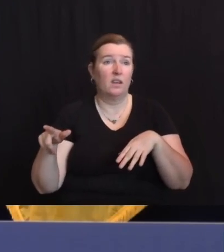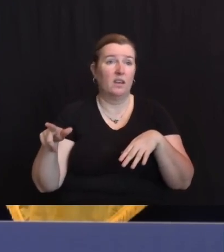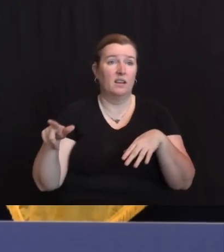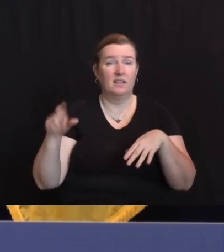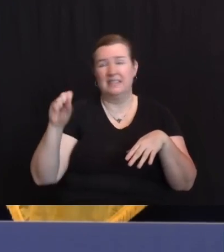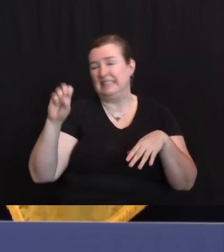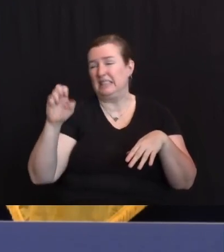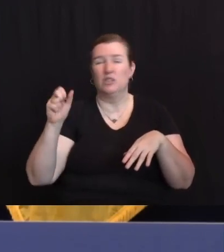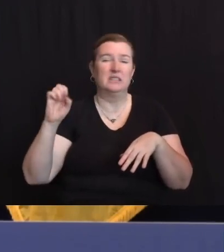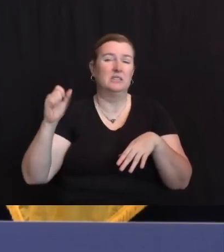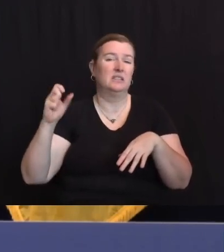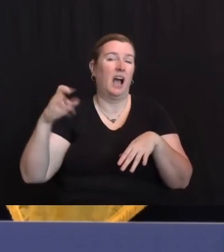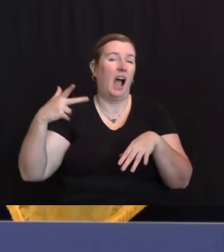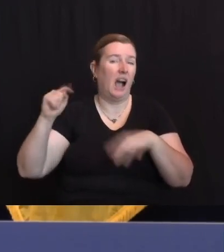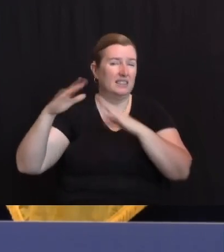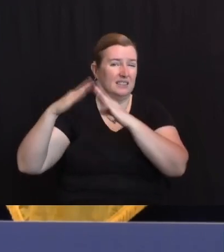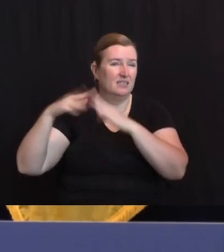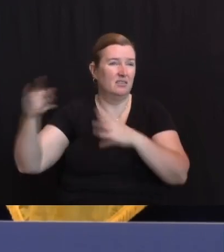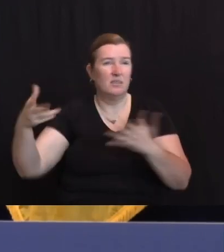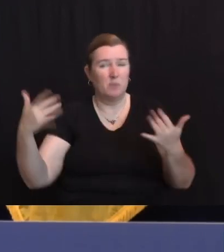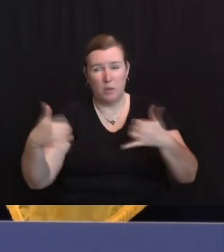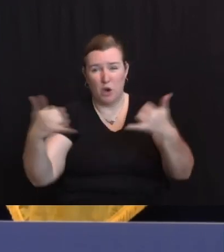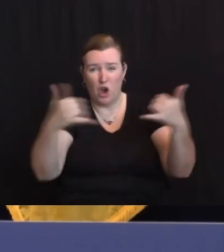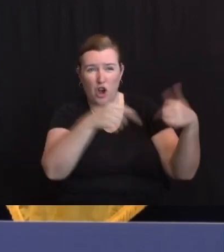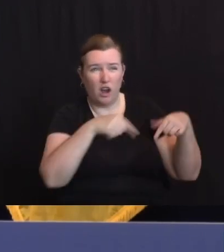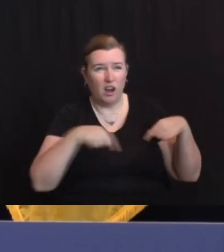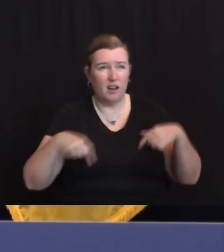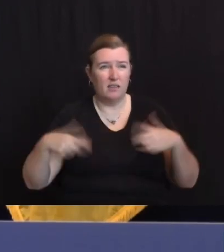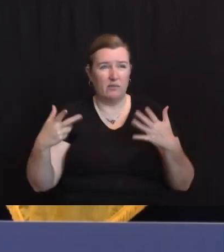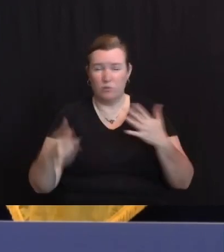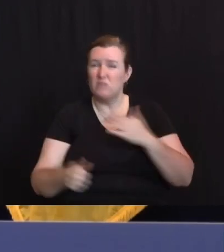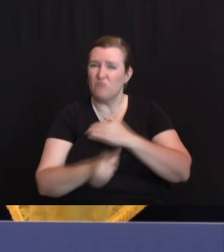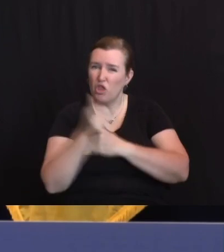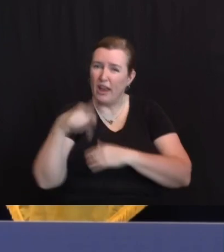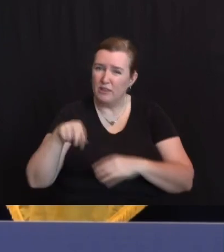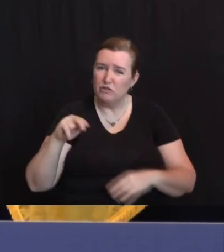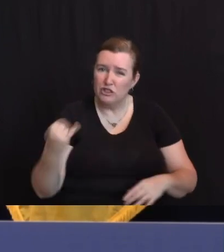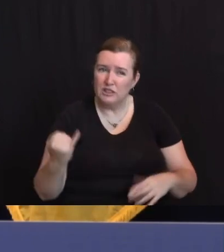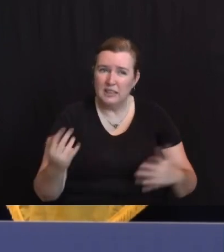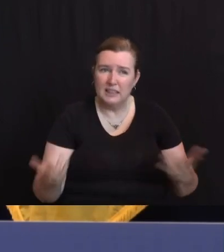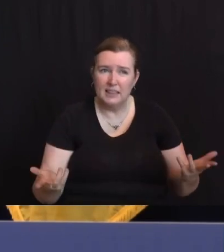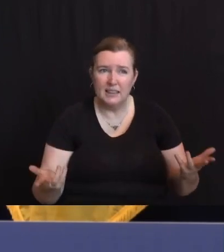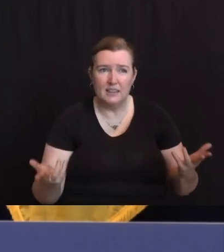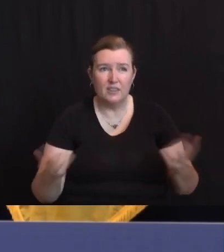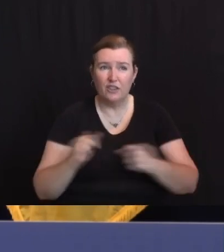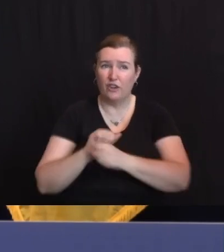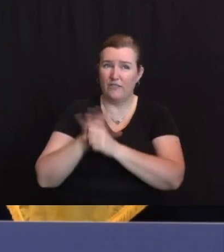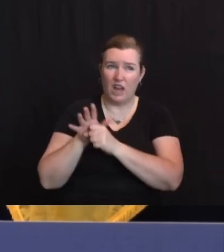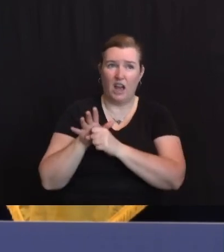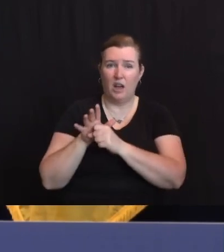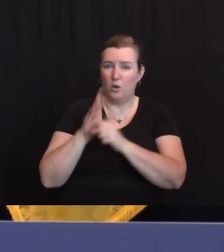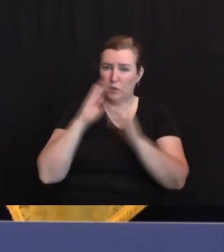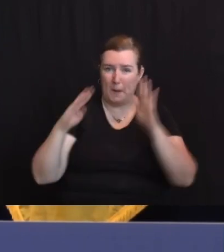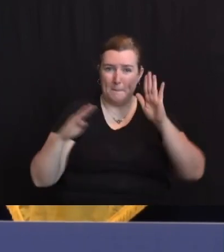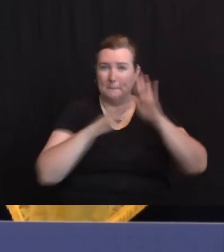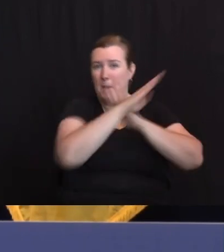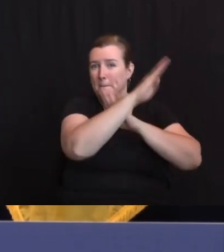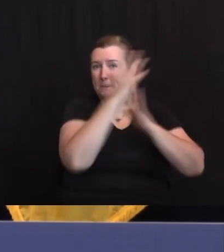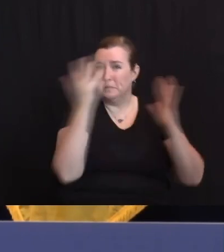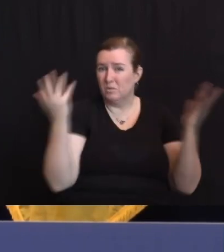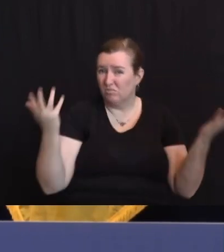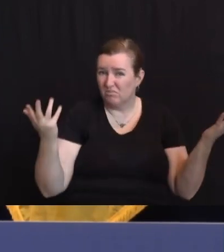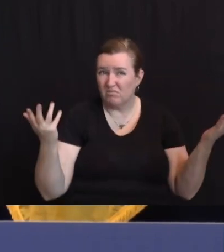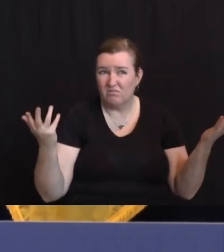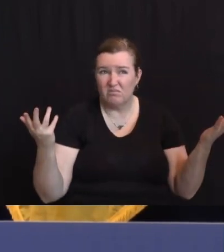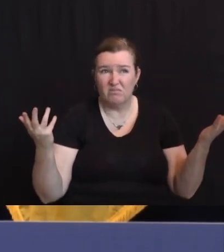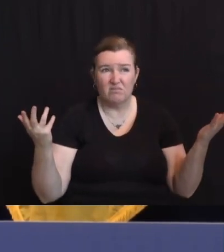biggest threat now to New Jersey in terms of a possible COVID spike coming? Perhaps you and the commissioner, who needs no introduction, could weigh